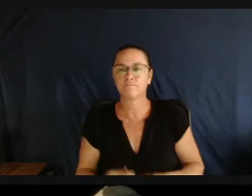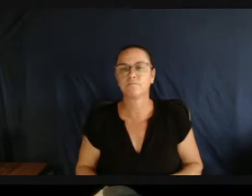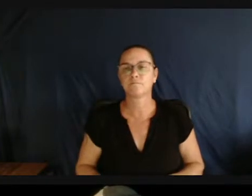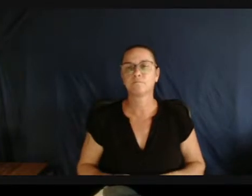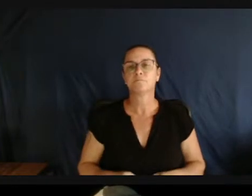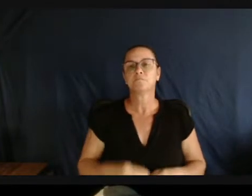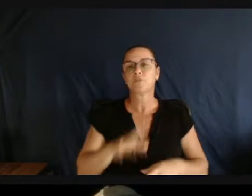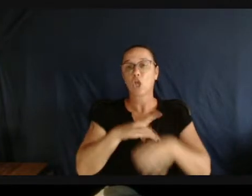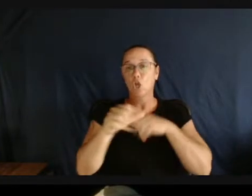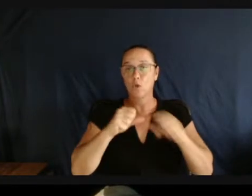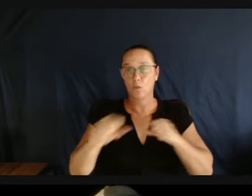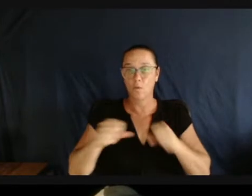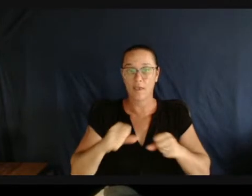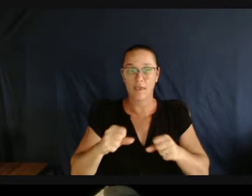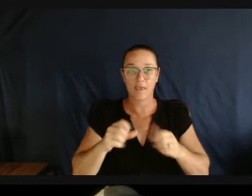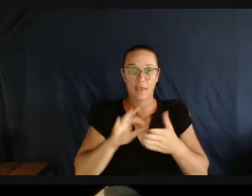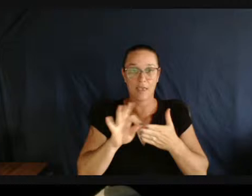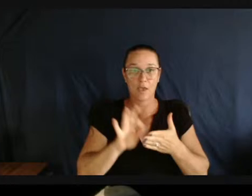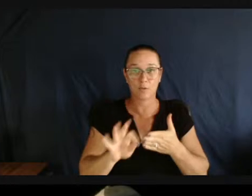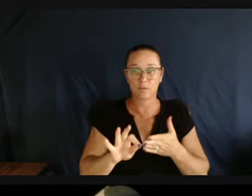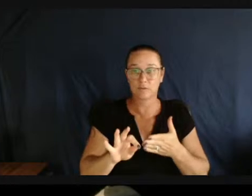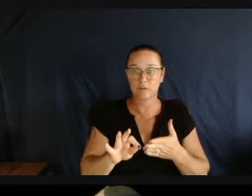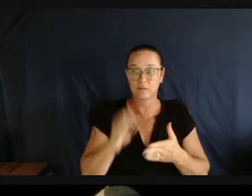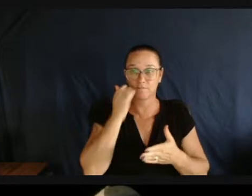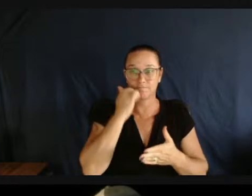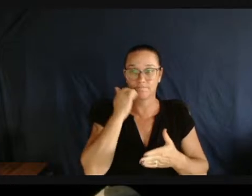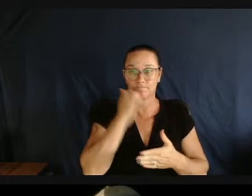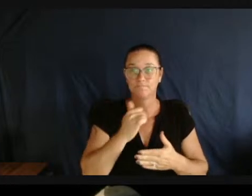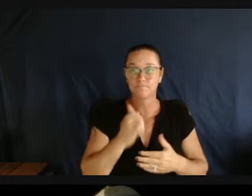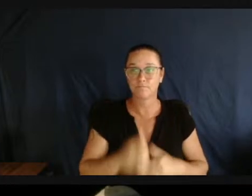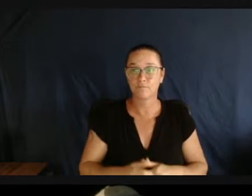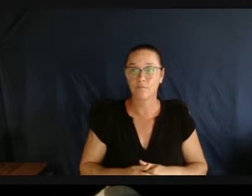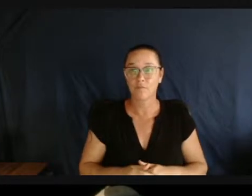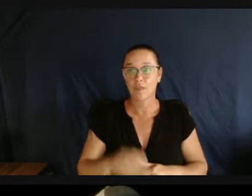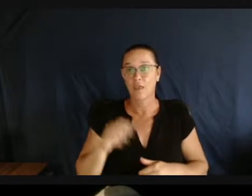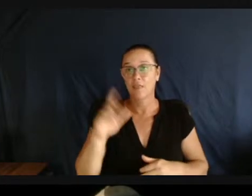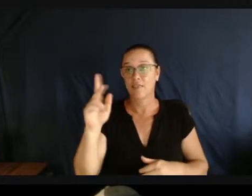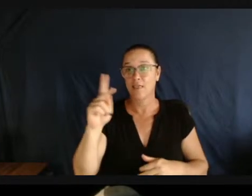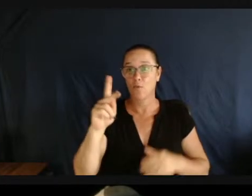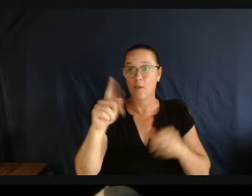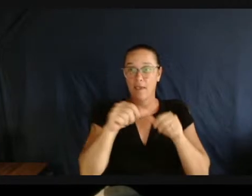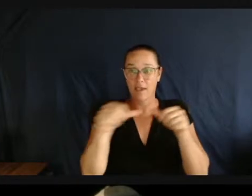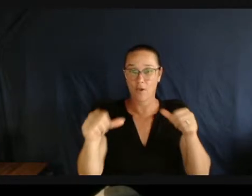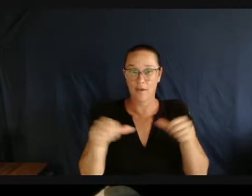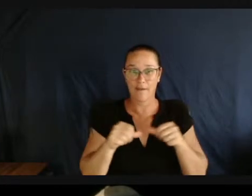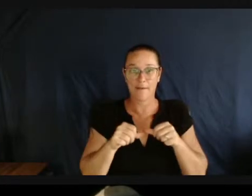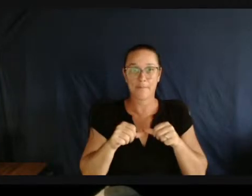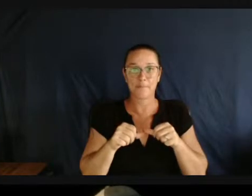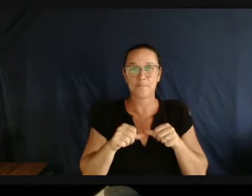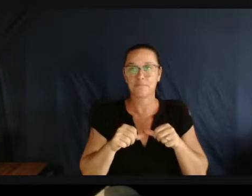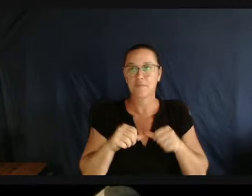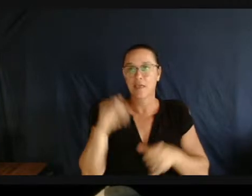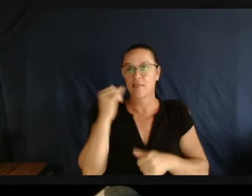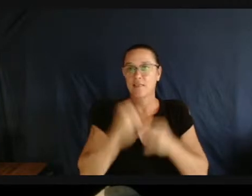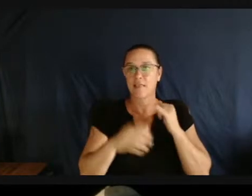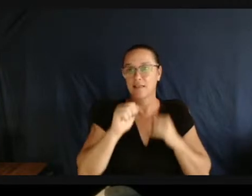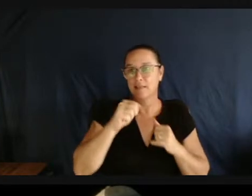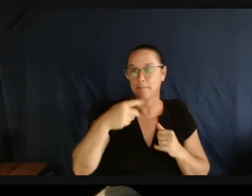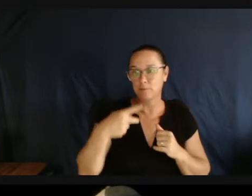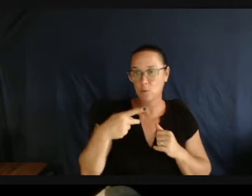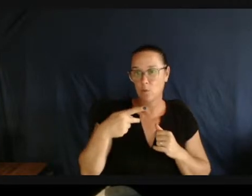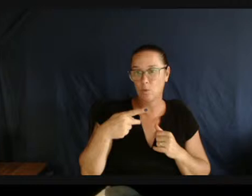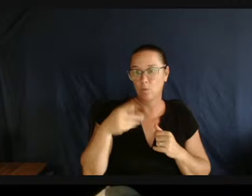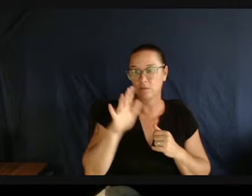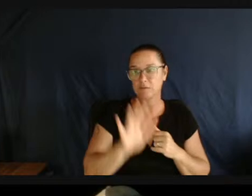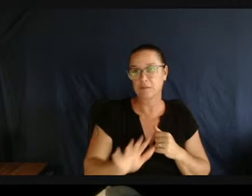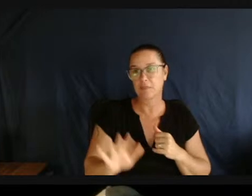Earthquake counts per day in that Kīlauea area. Our last episode was right in here